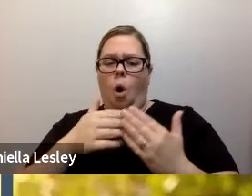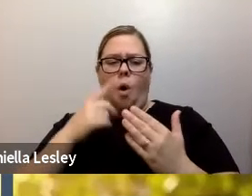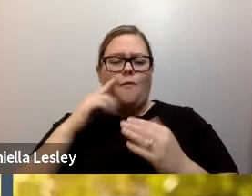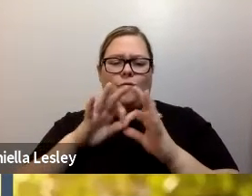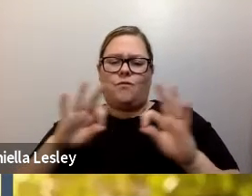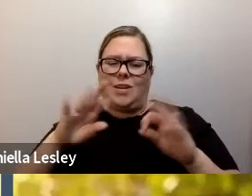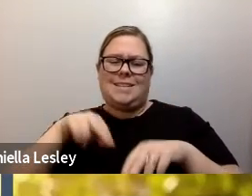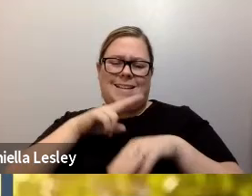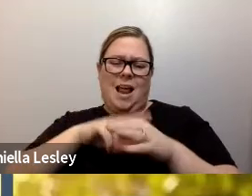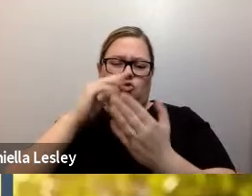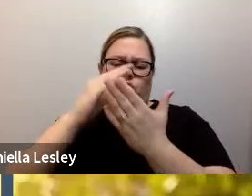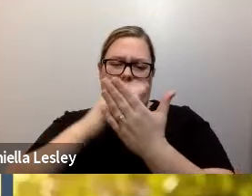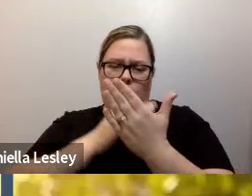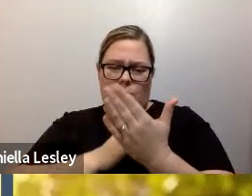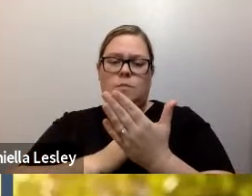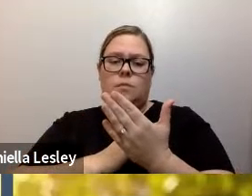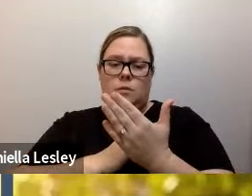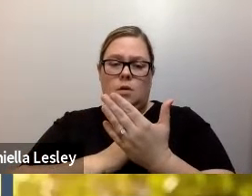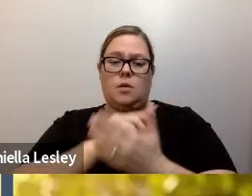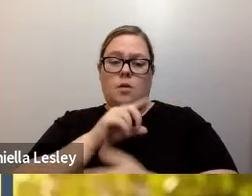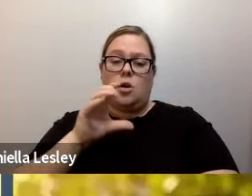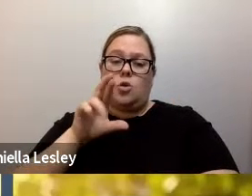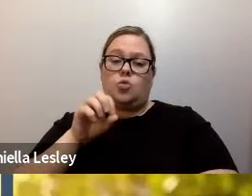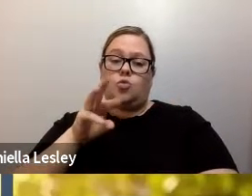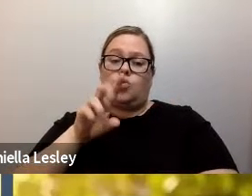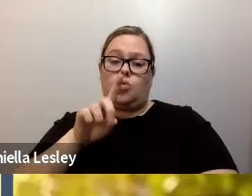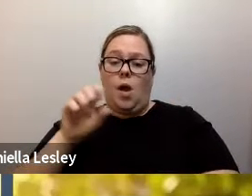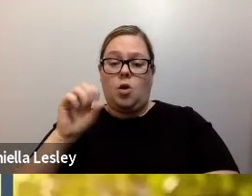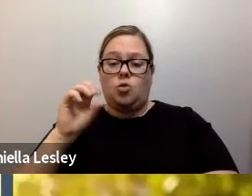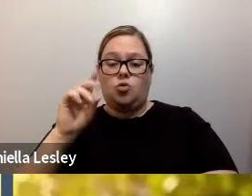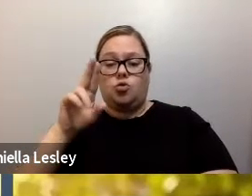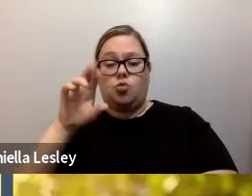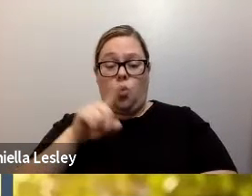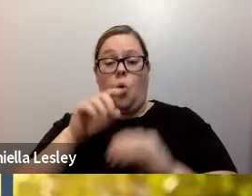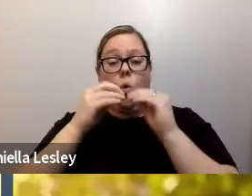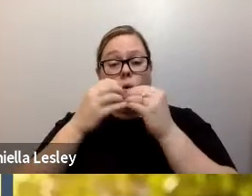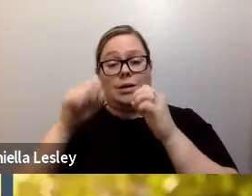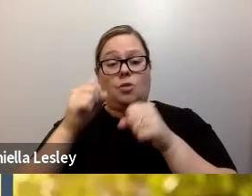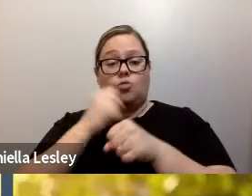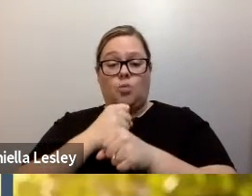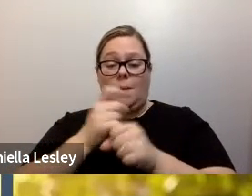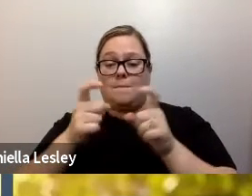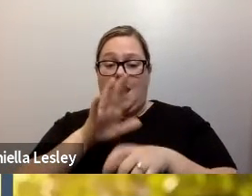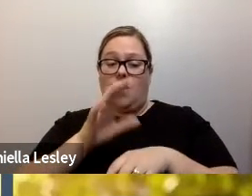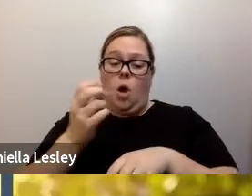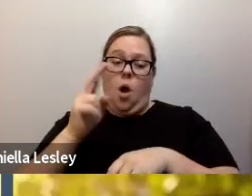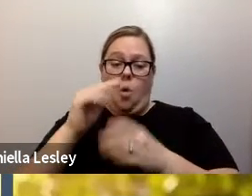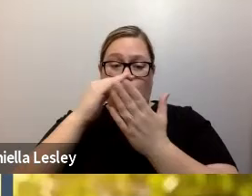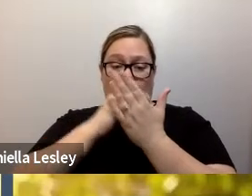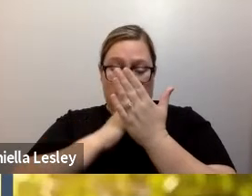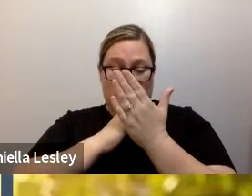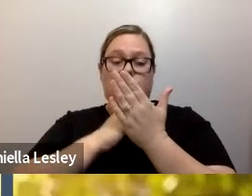national directory and it's crowdsourced. So organizations can create and manage their own listings. We do send